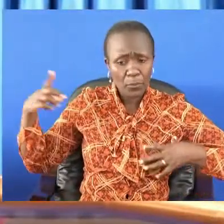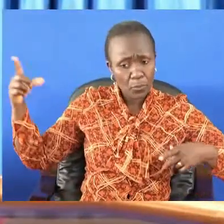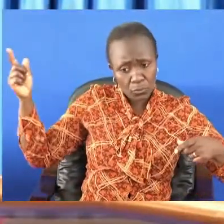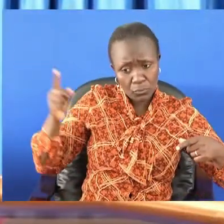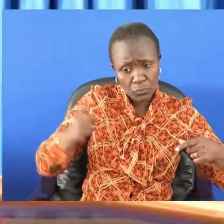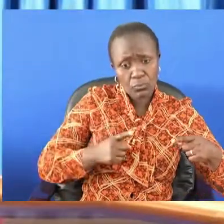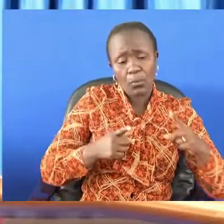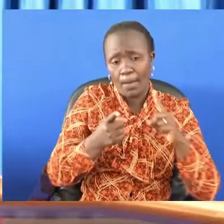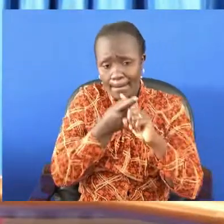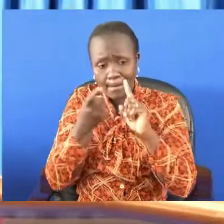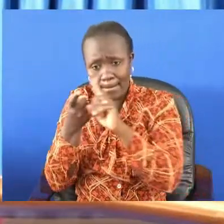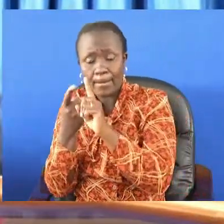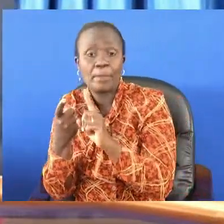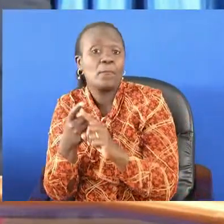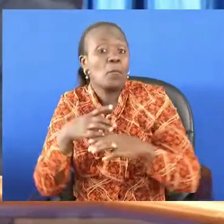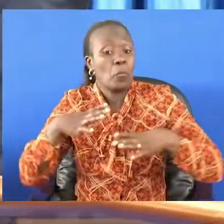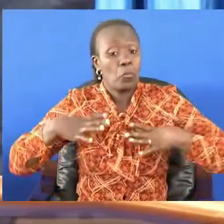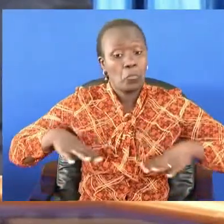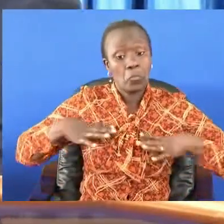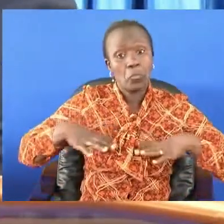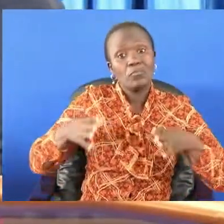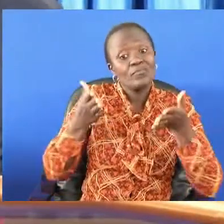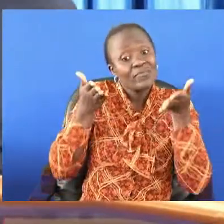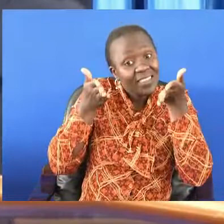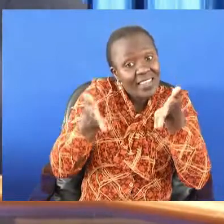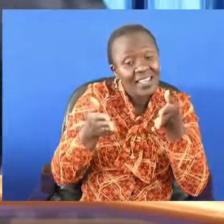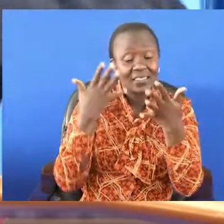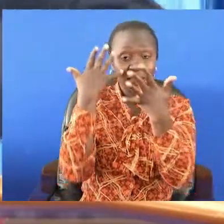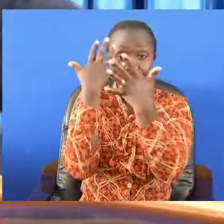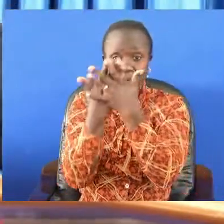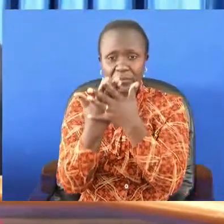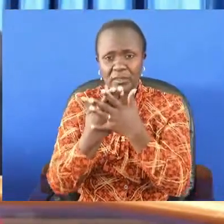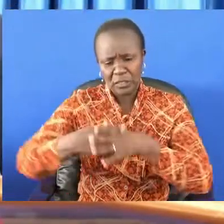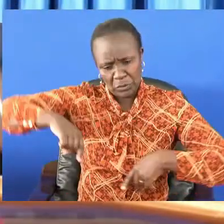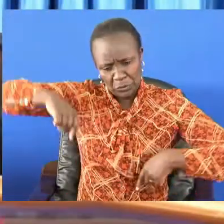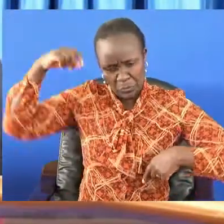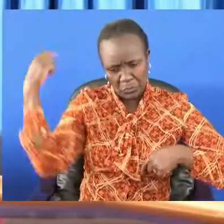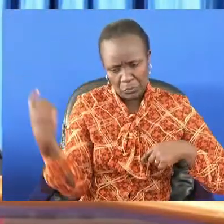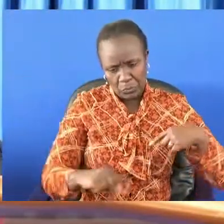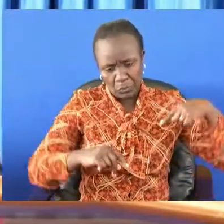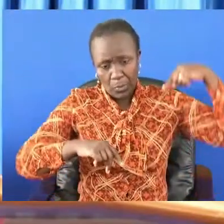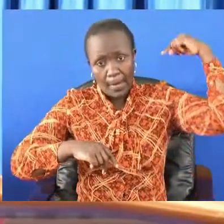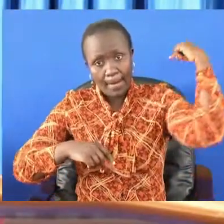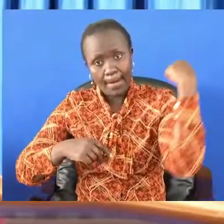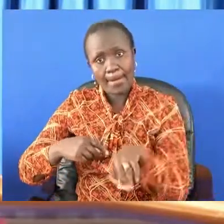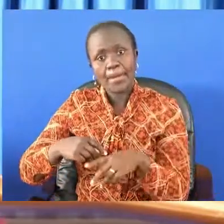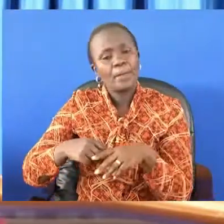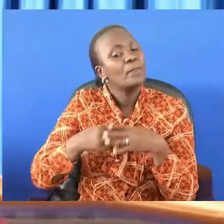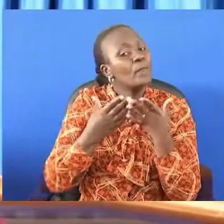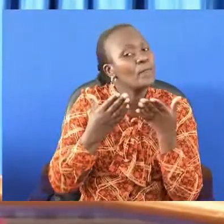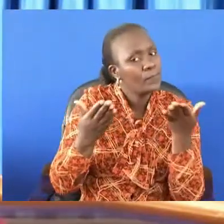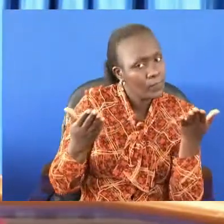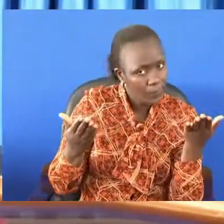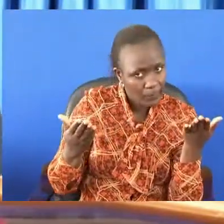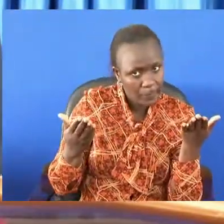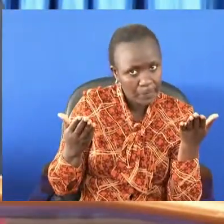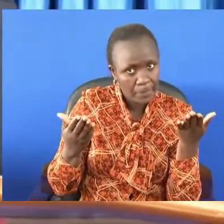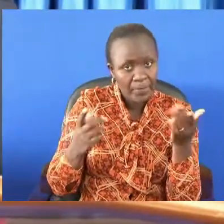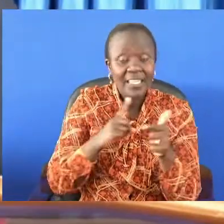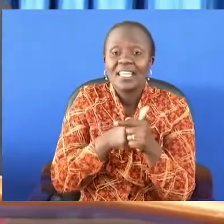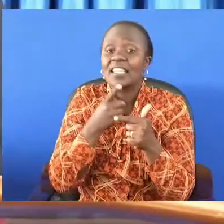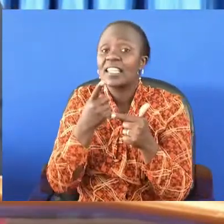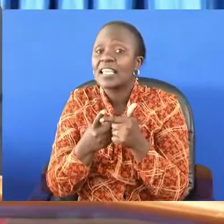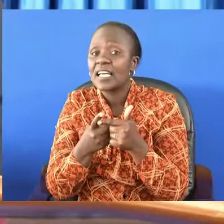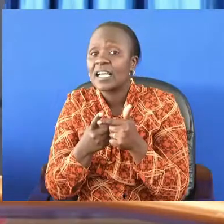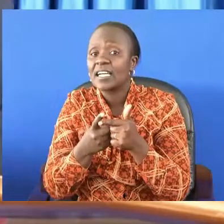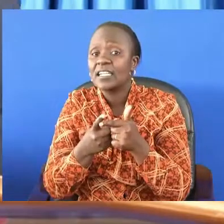Paul and Silas, and the magistrate ordered them to be stripped and beaten with rods, then